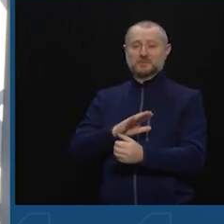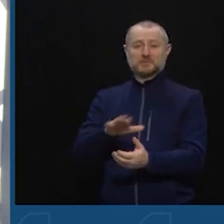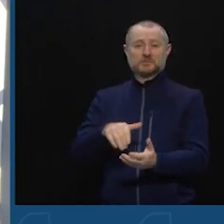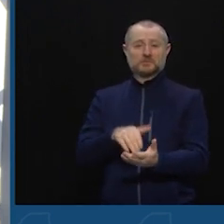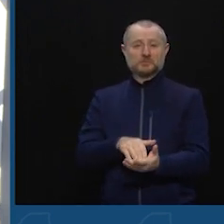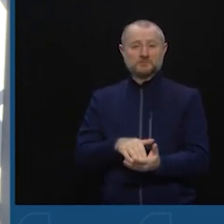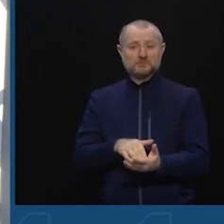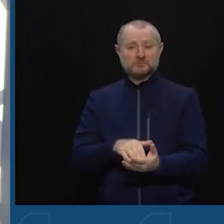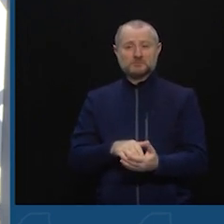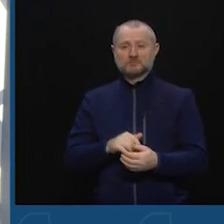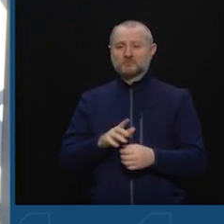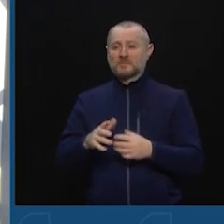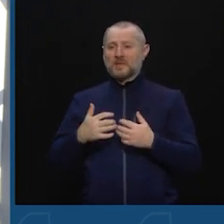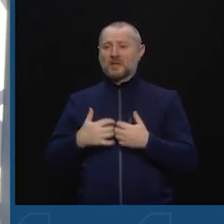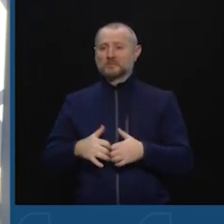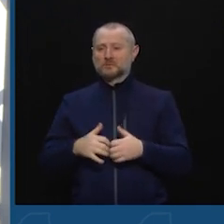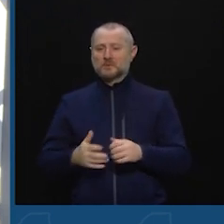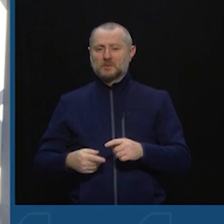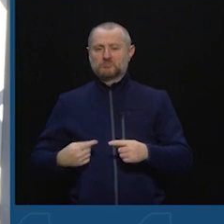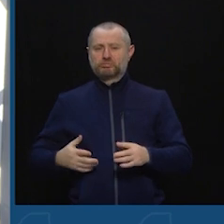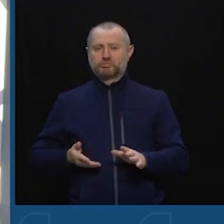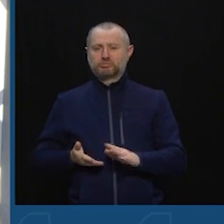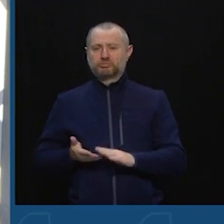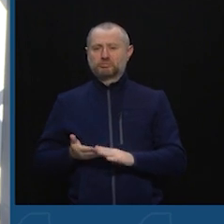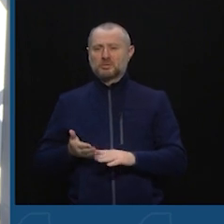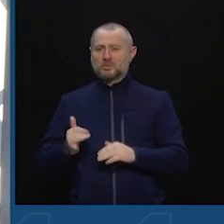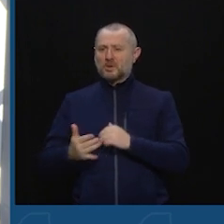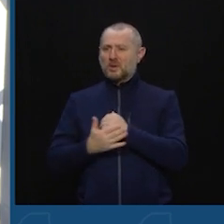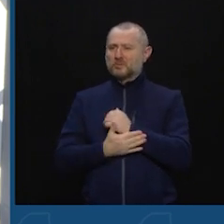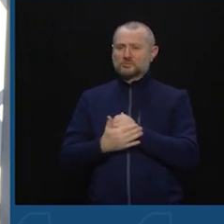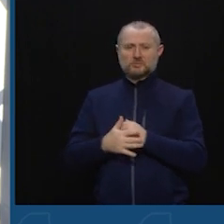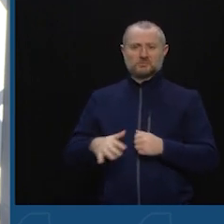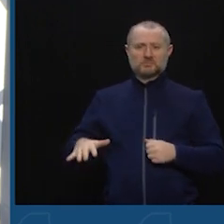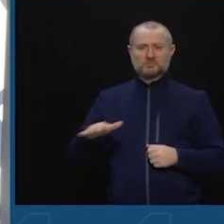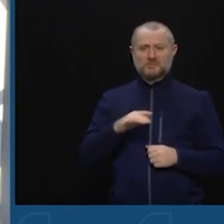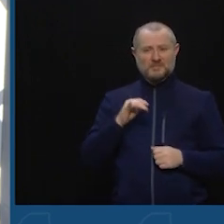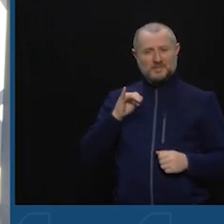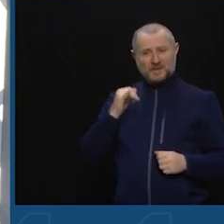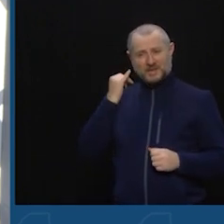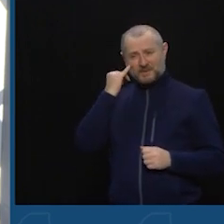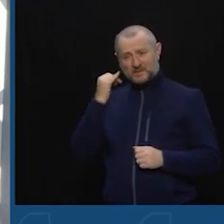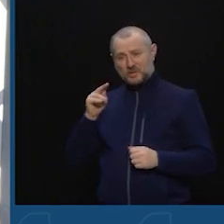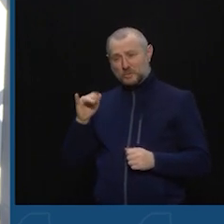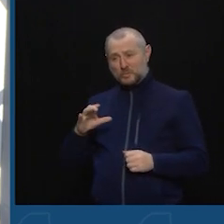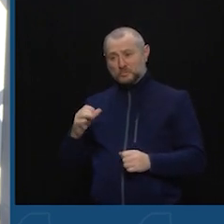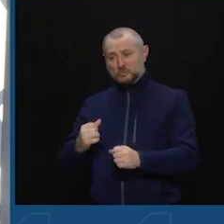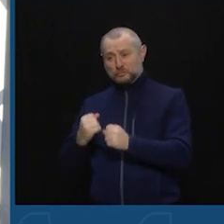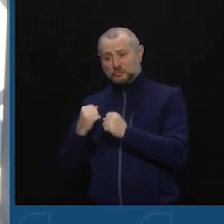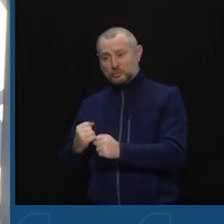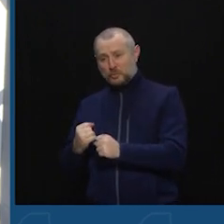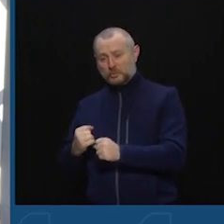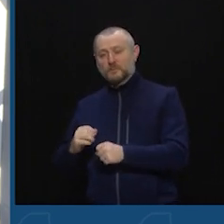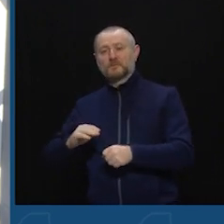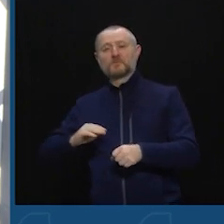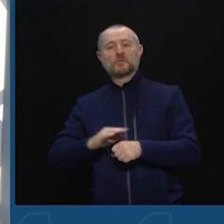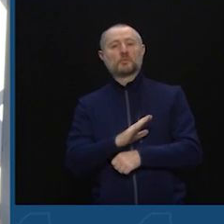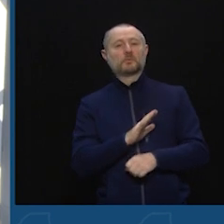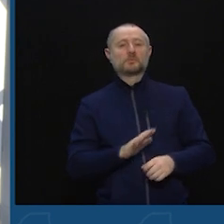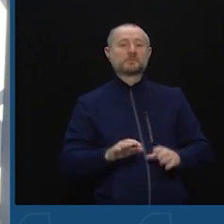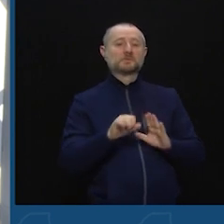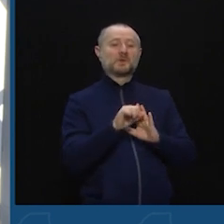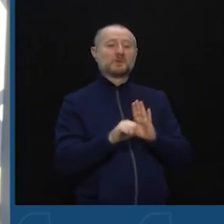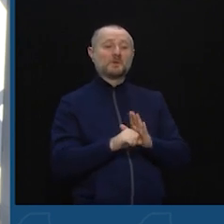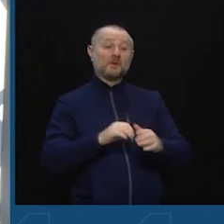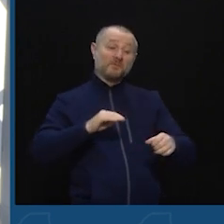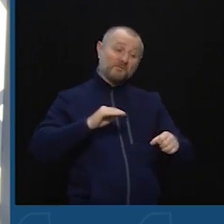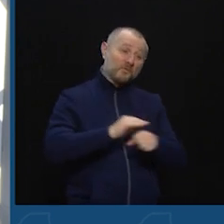for this entire country. The way goes New York goes America. The way goes America goes the globe. So this was a global